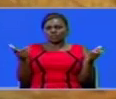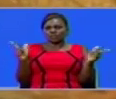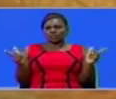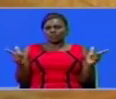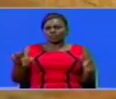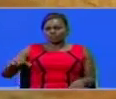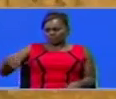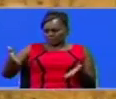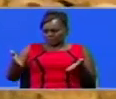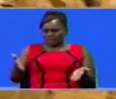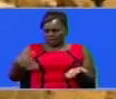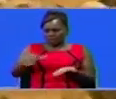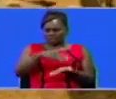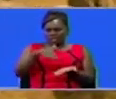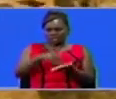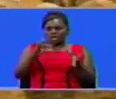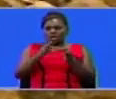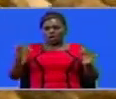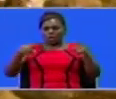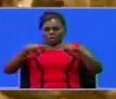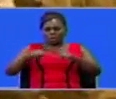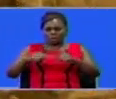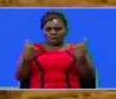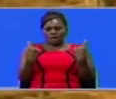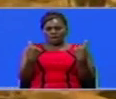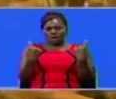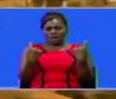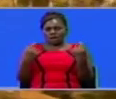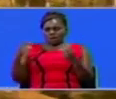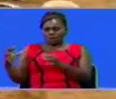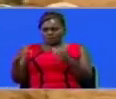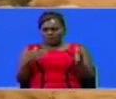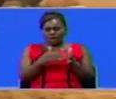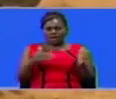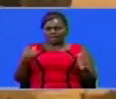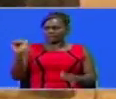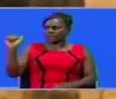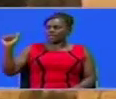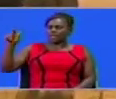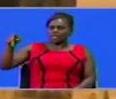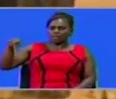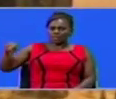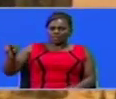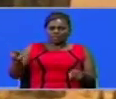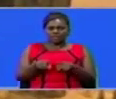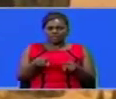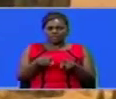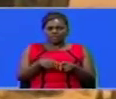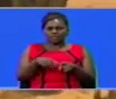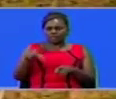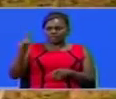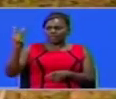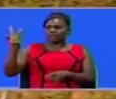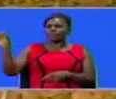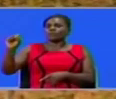Laikipia County is now at the center of a prolonged conflict, pitting residents against the provincial administration and the wildlife conservancies